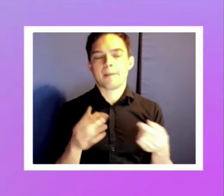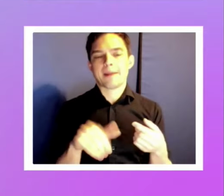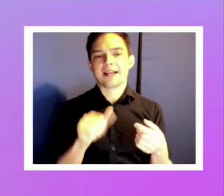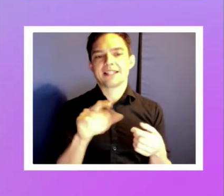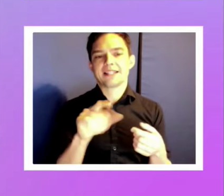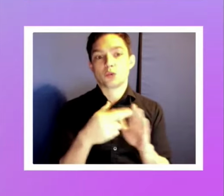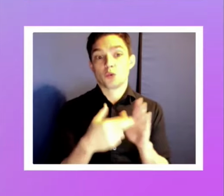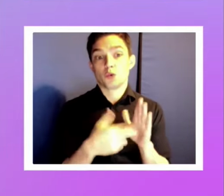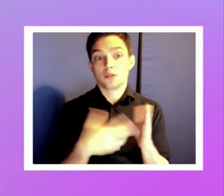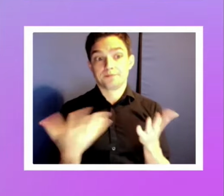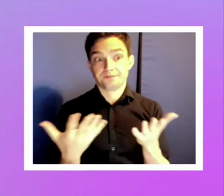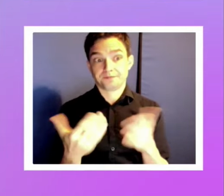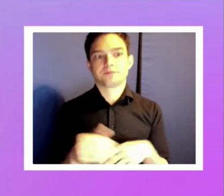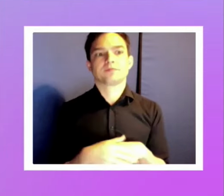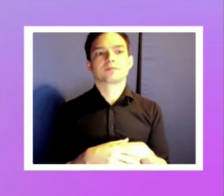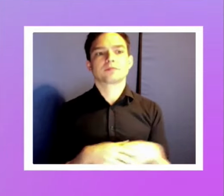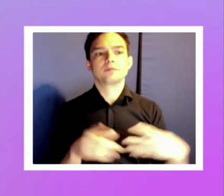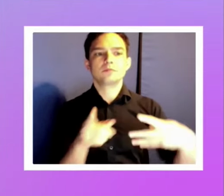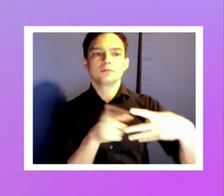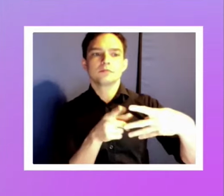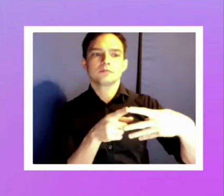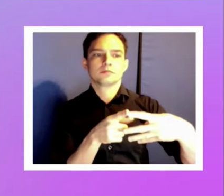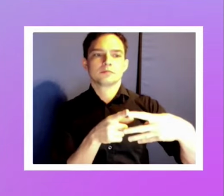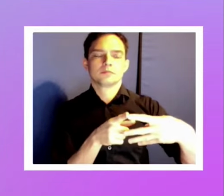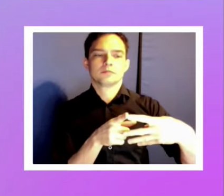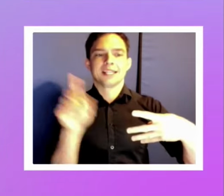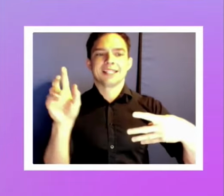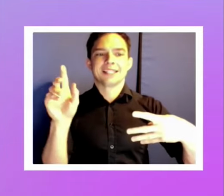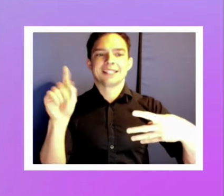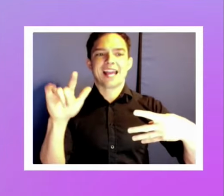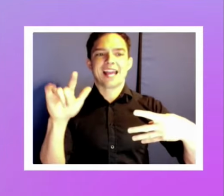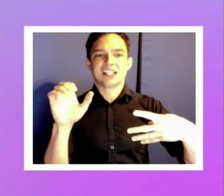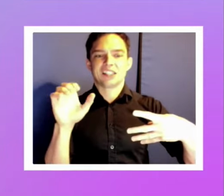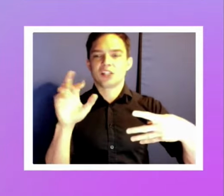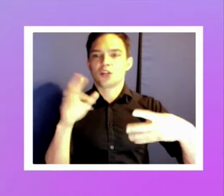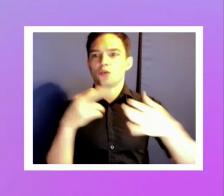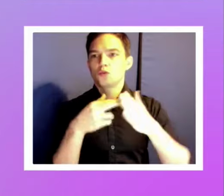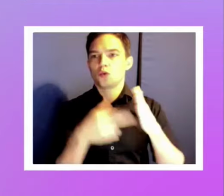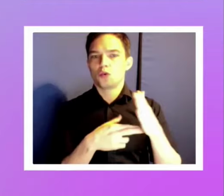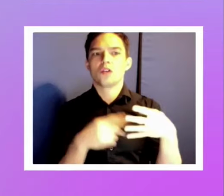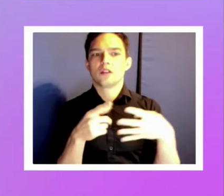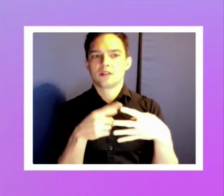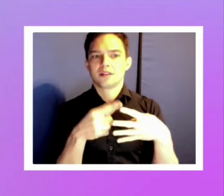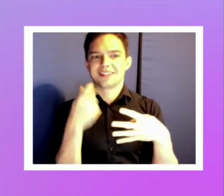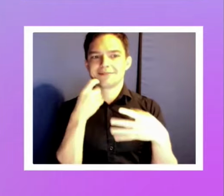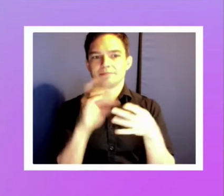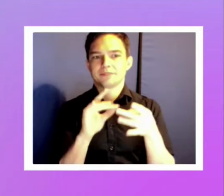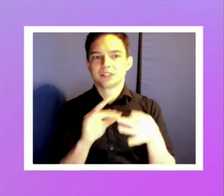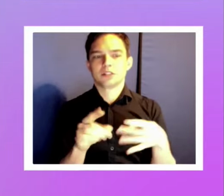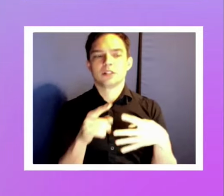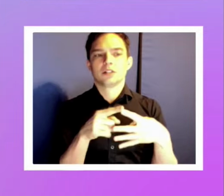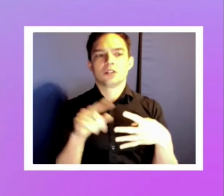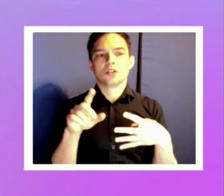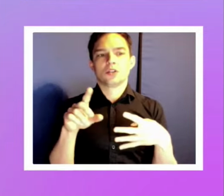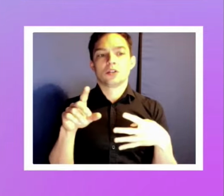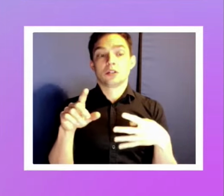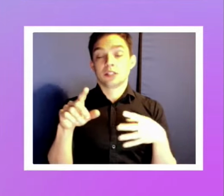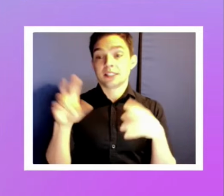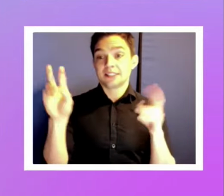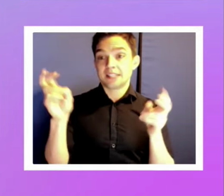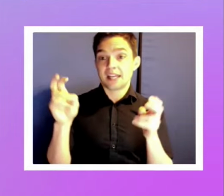rules. The first one relates to that title rule that I brought up. Do title elements in